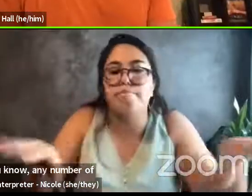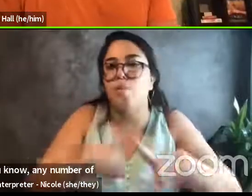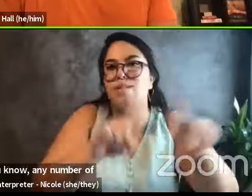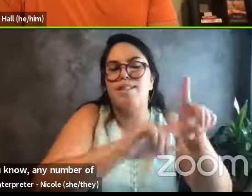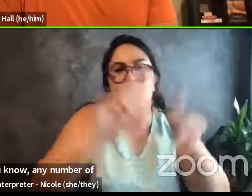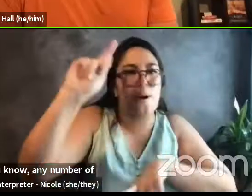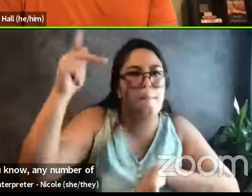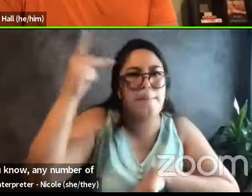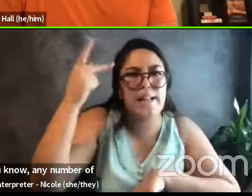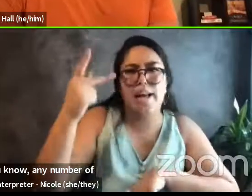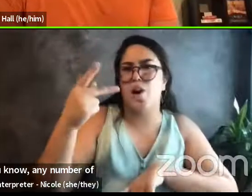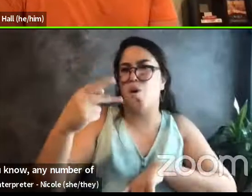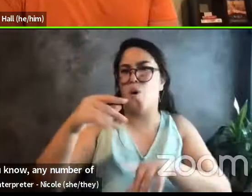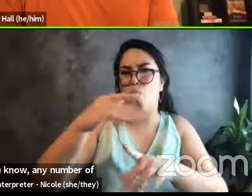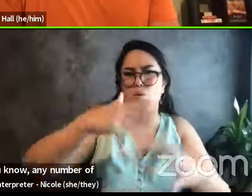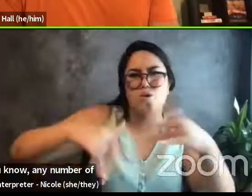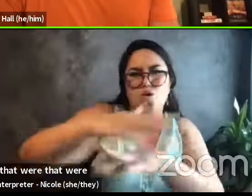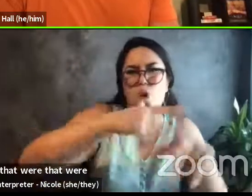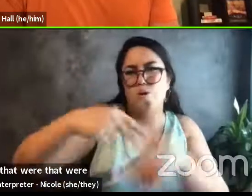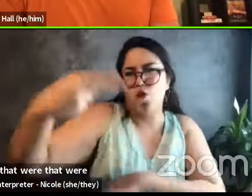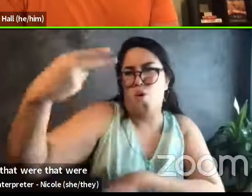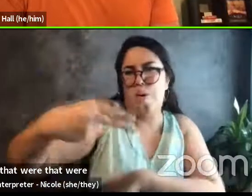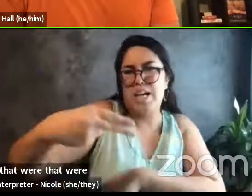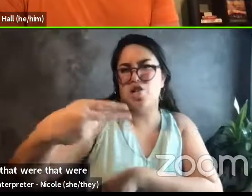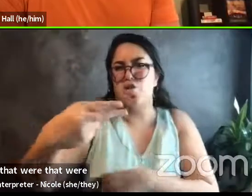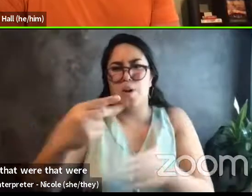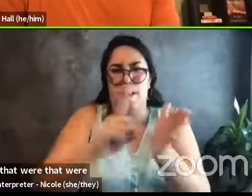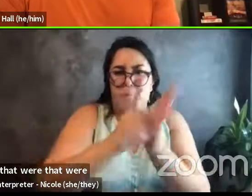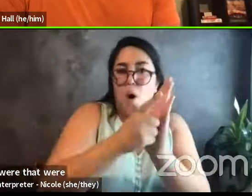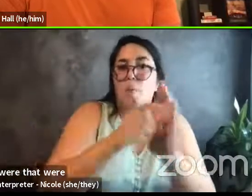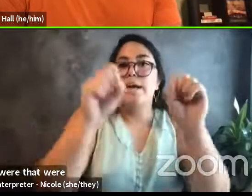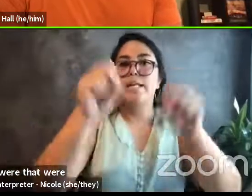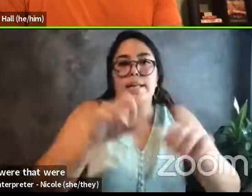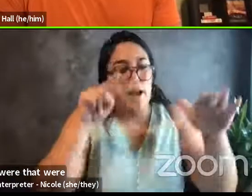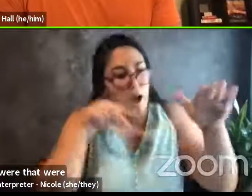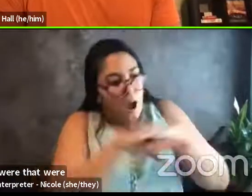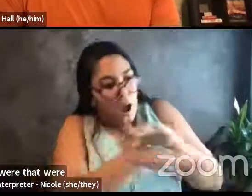and social moments that were, that were evolving for, for queer people.